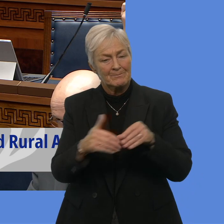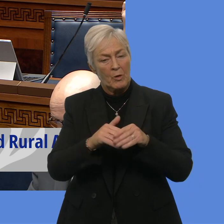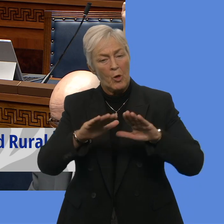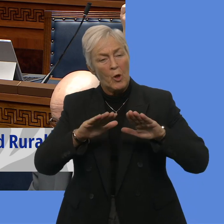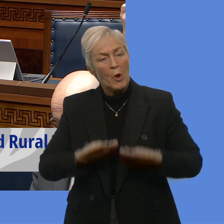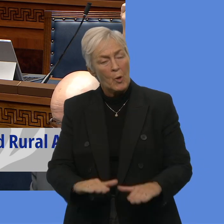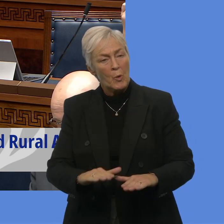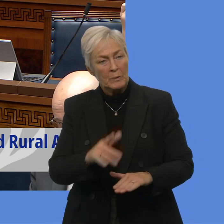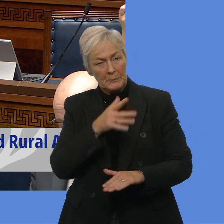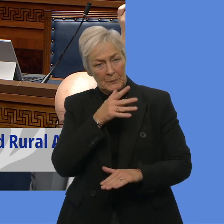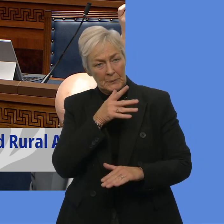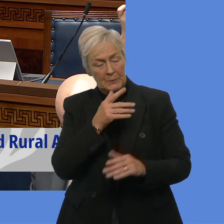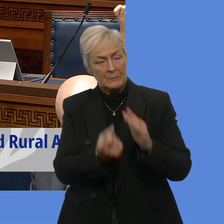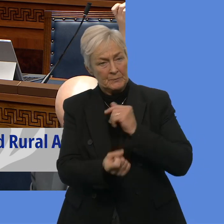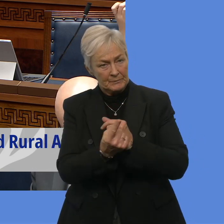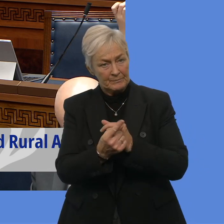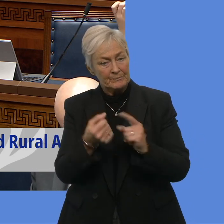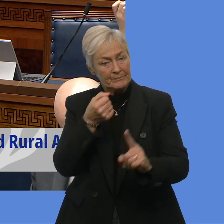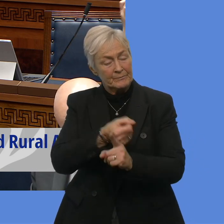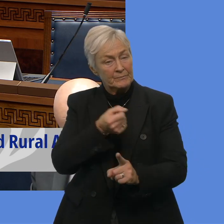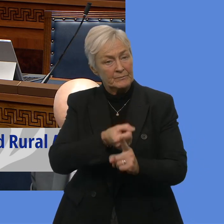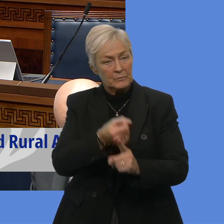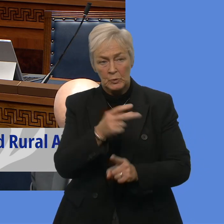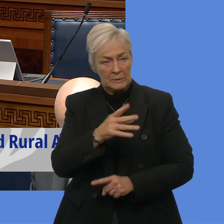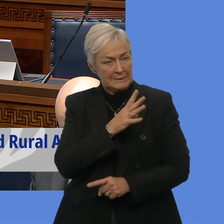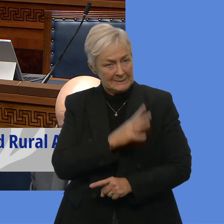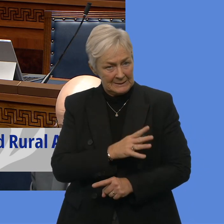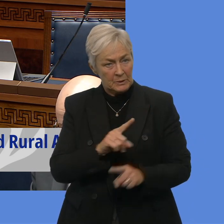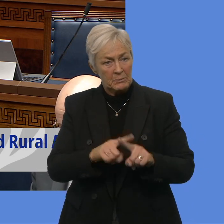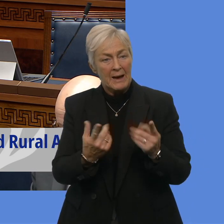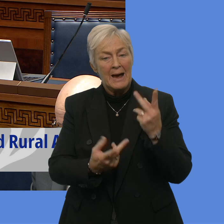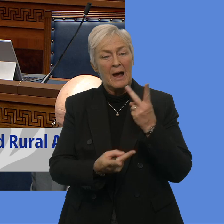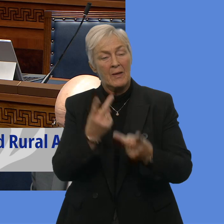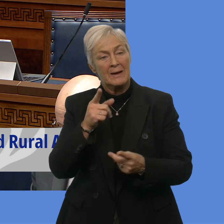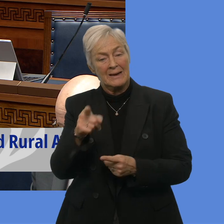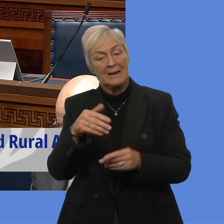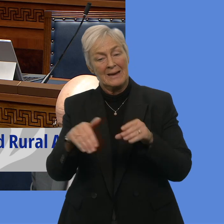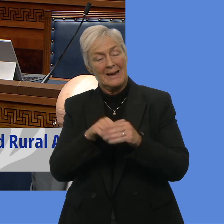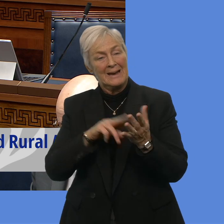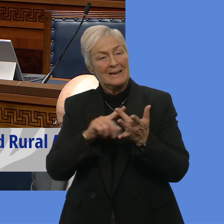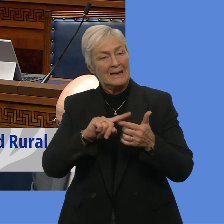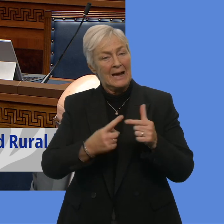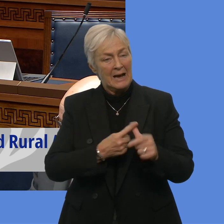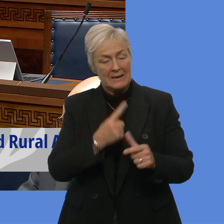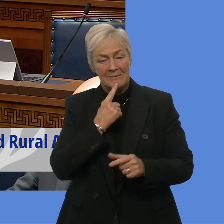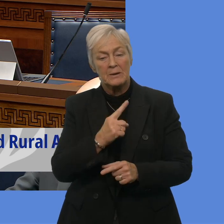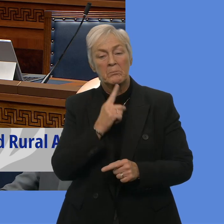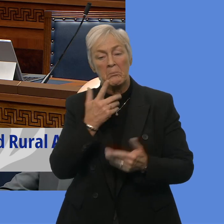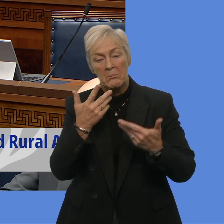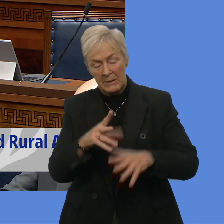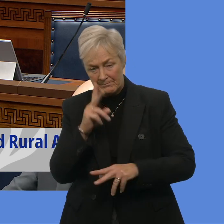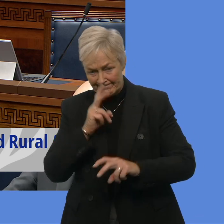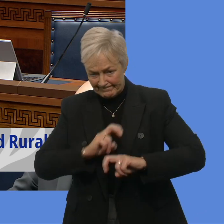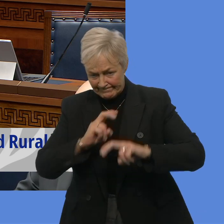incidents, formal enforcement action is not normally considered. However, NEA will work with the polluter where identified to ensure the pollution